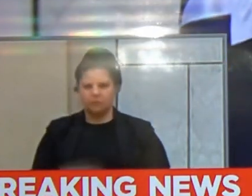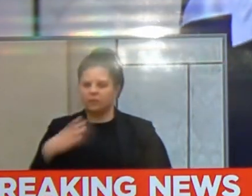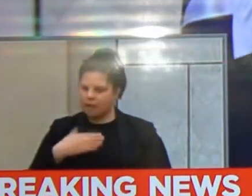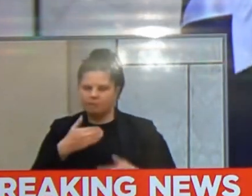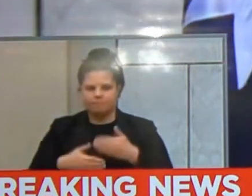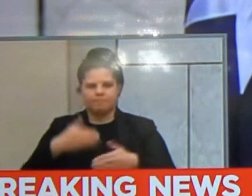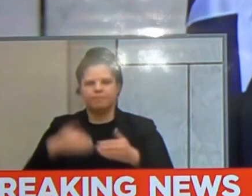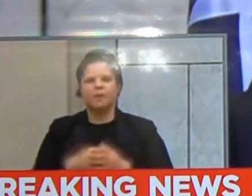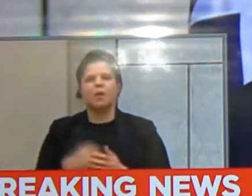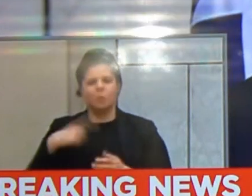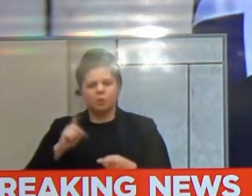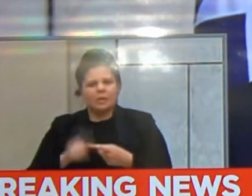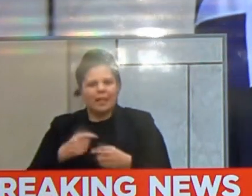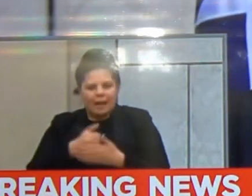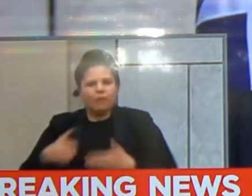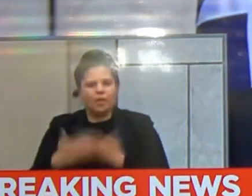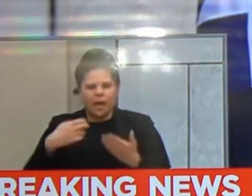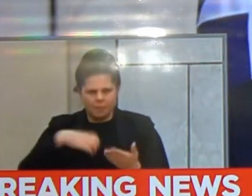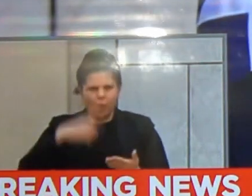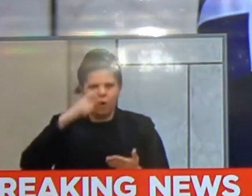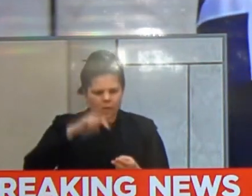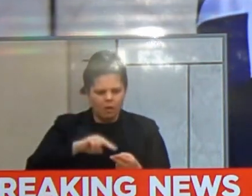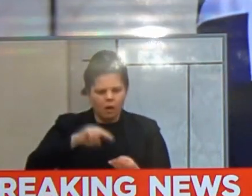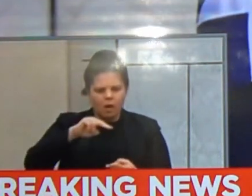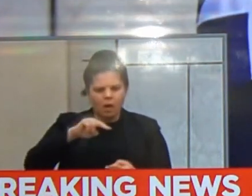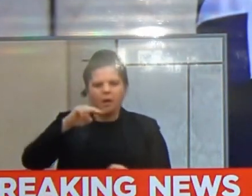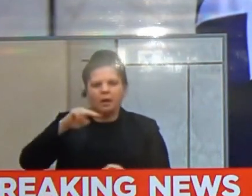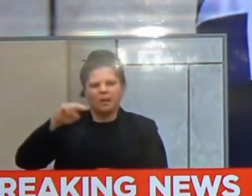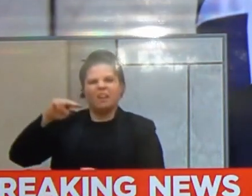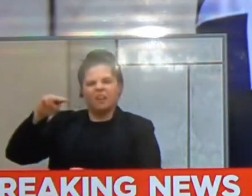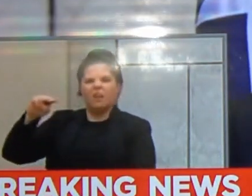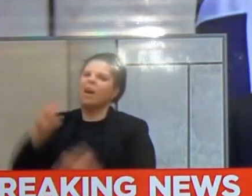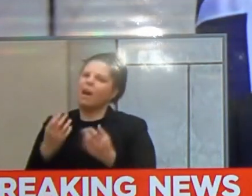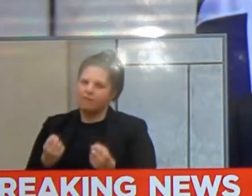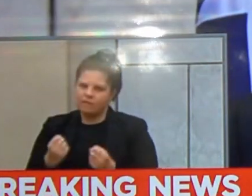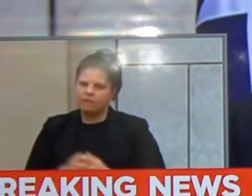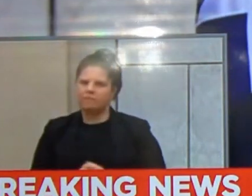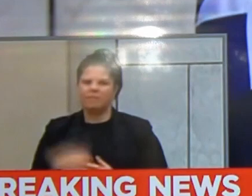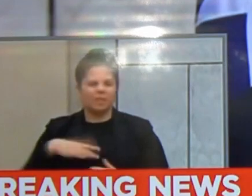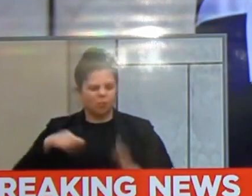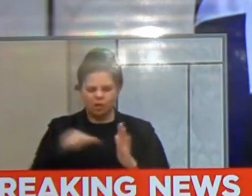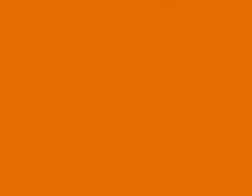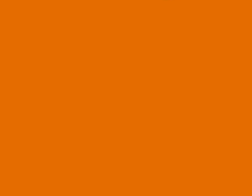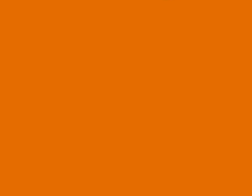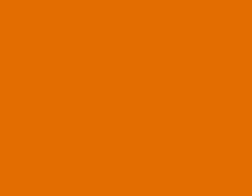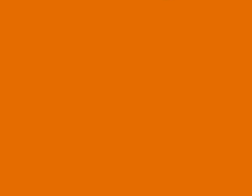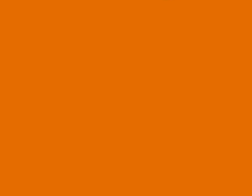growing and they are still growing slowly, and we have to keep doing these measures to bring them under control.